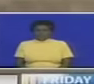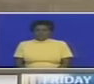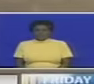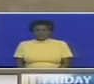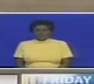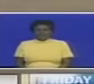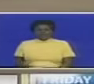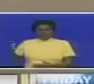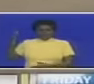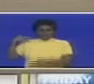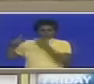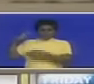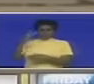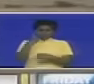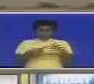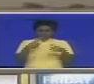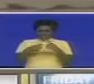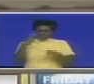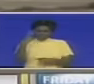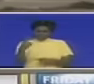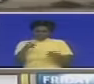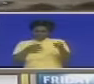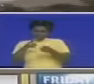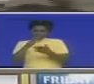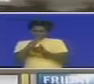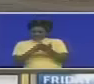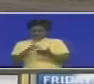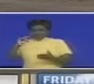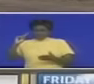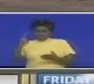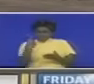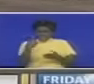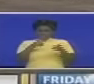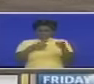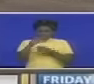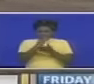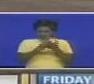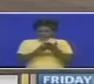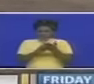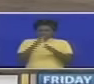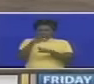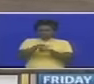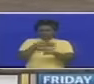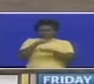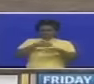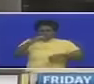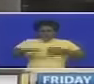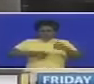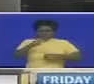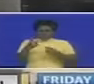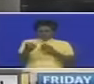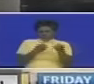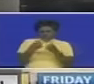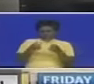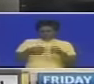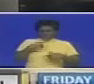The past 2 years have been anything but rosy for the tourism sector. First, the sector witnessed a slowdown in activity as tourists adopted a wait-and-see